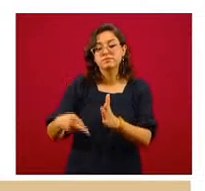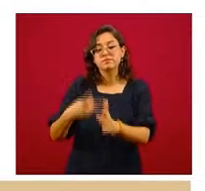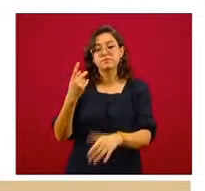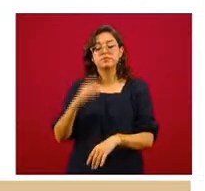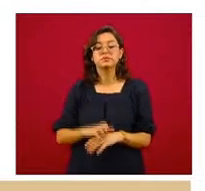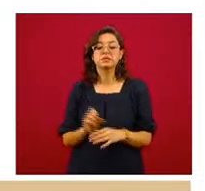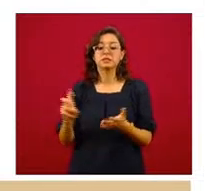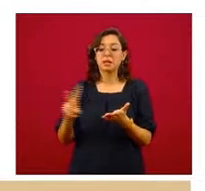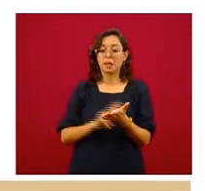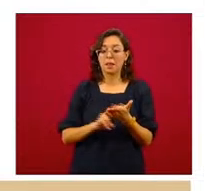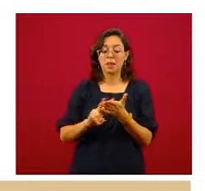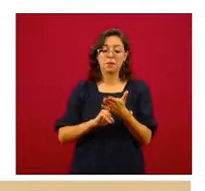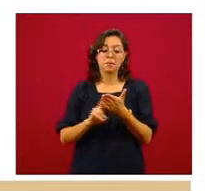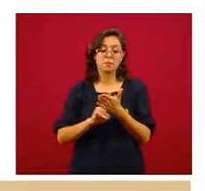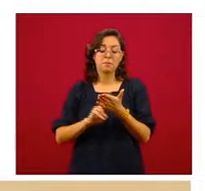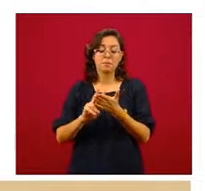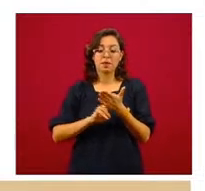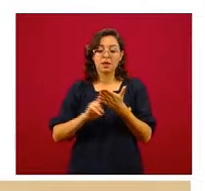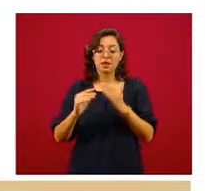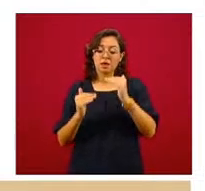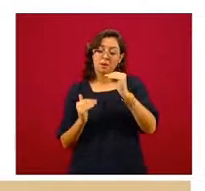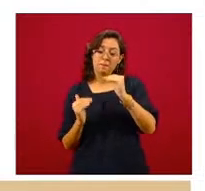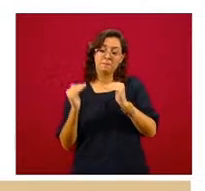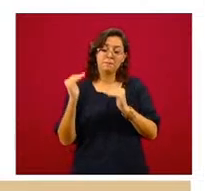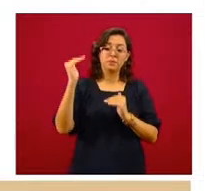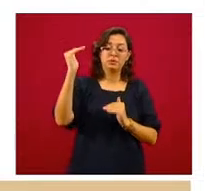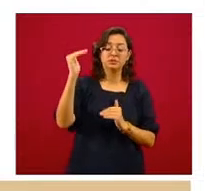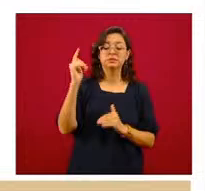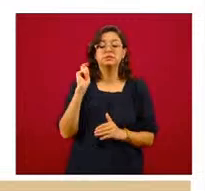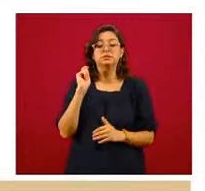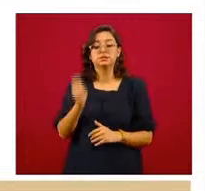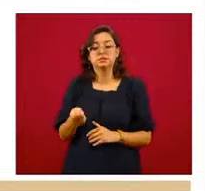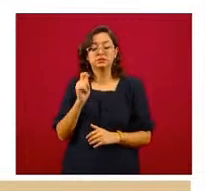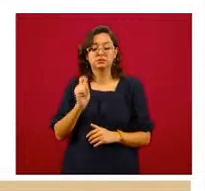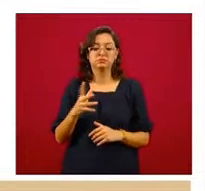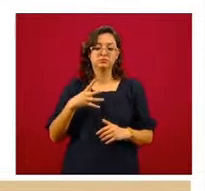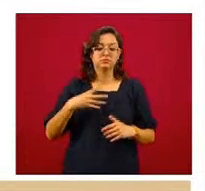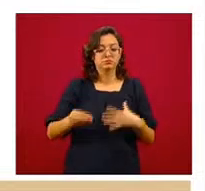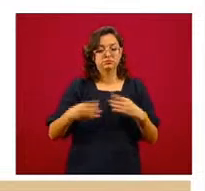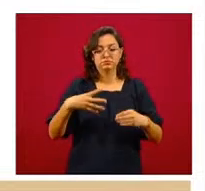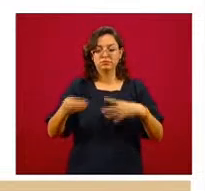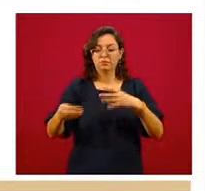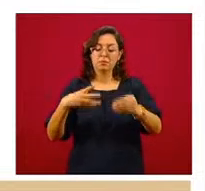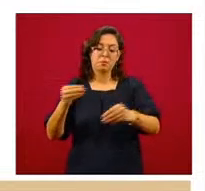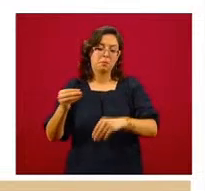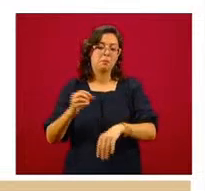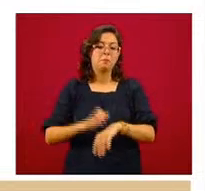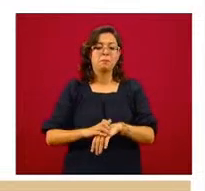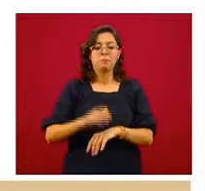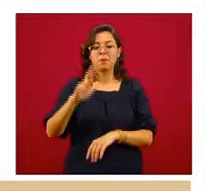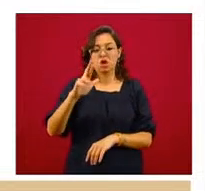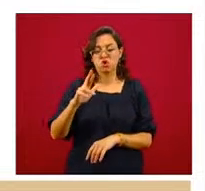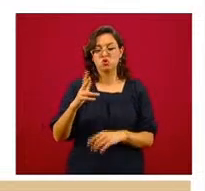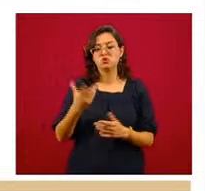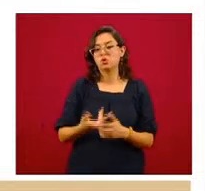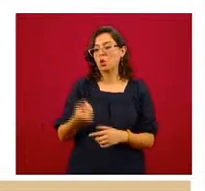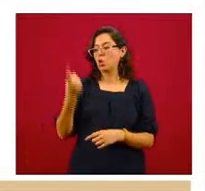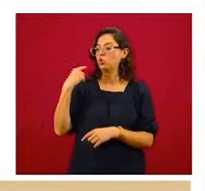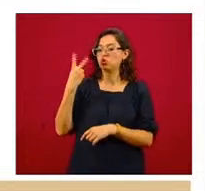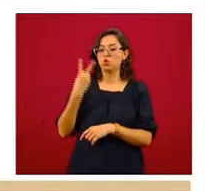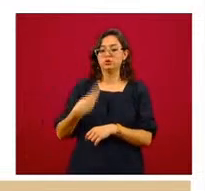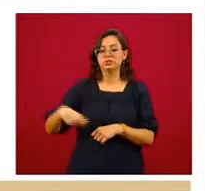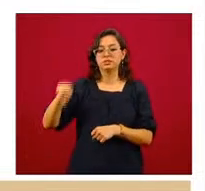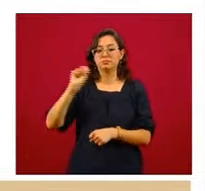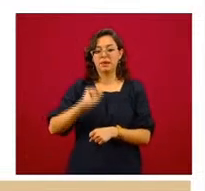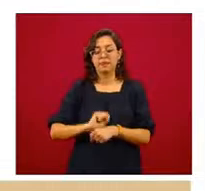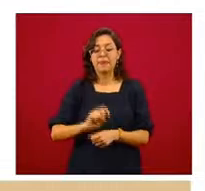the green bar is still up, it means that activity was higher in the last